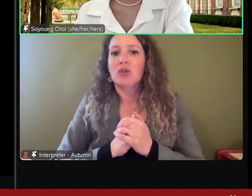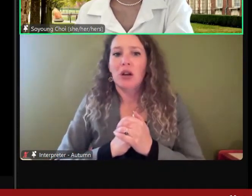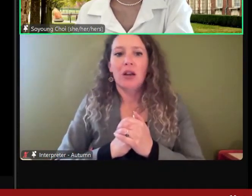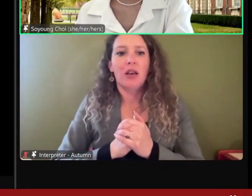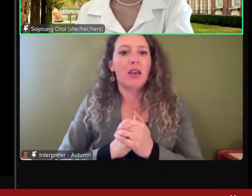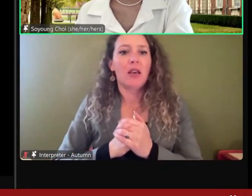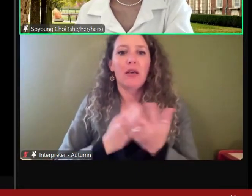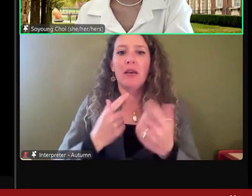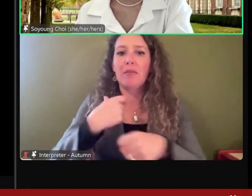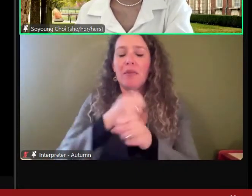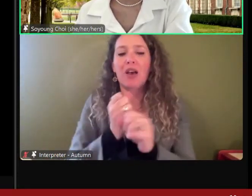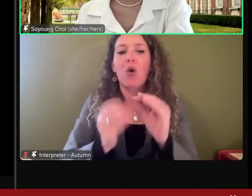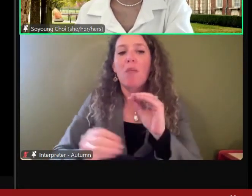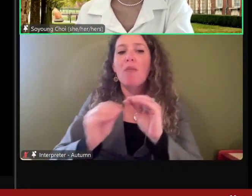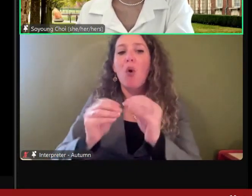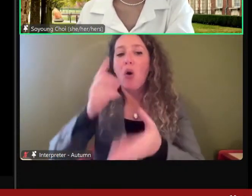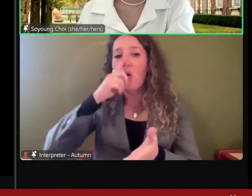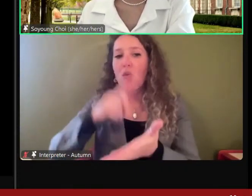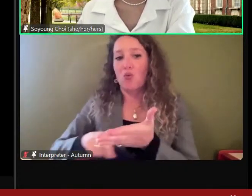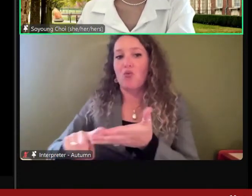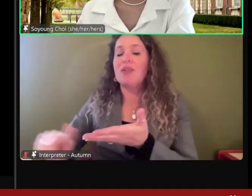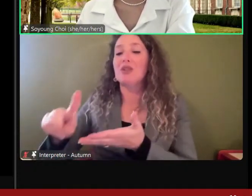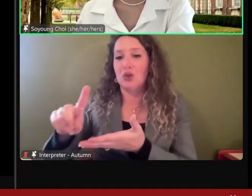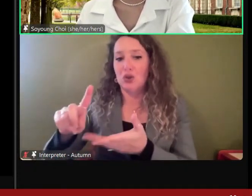feasible for real-world cases.